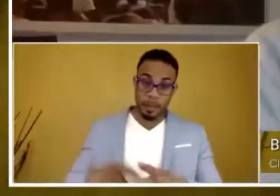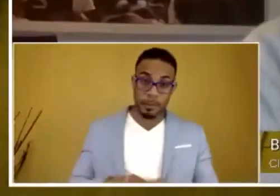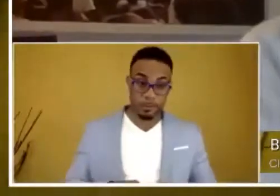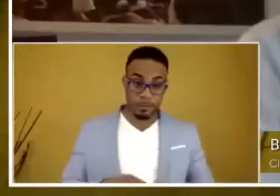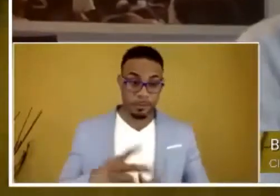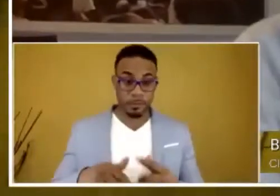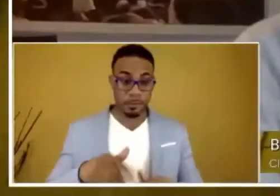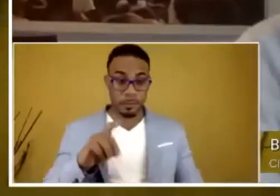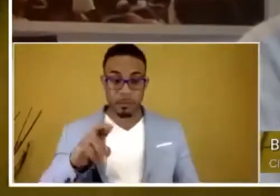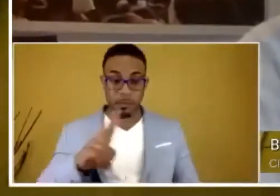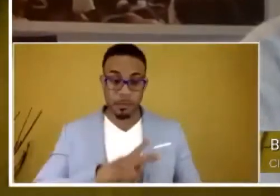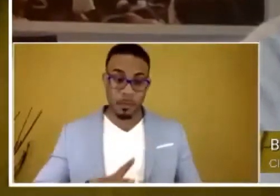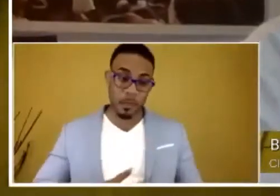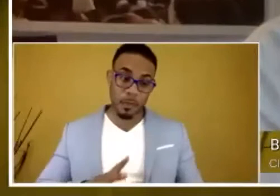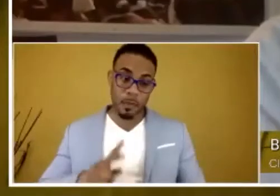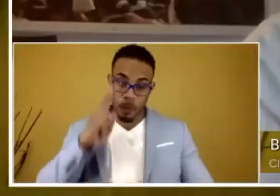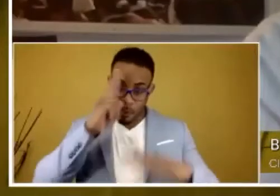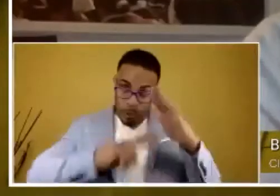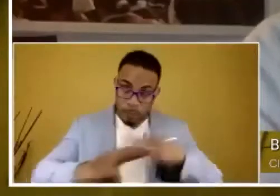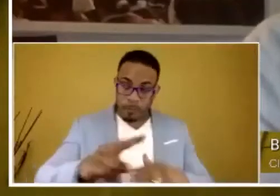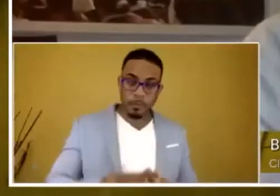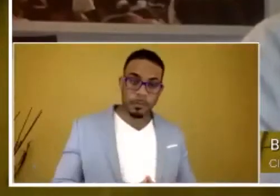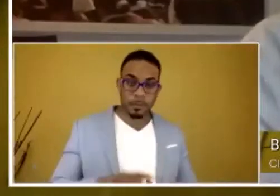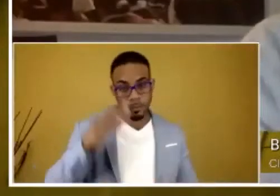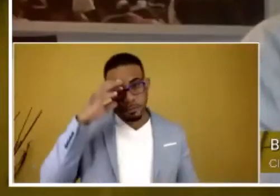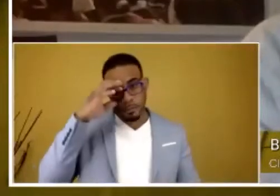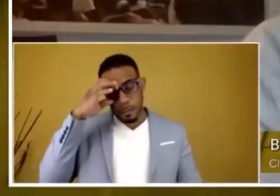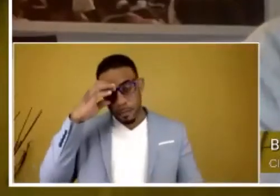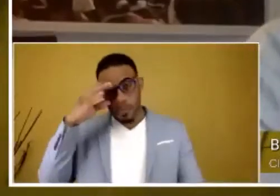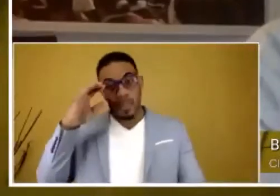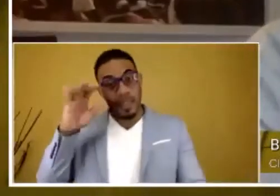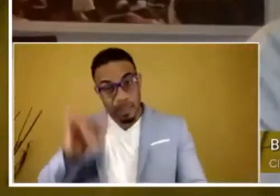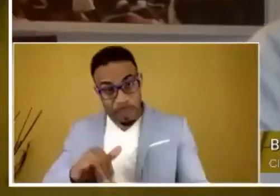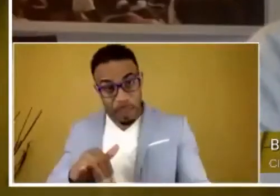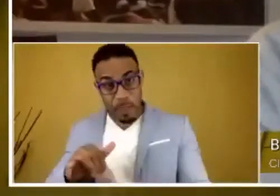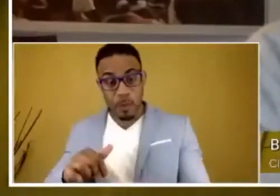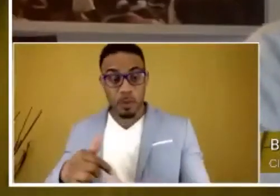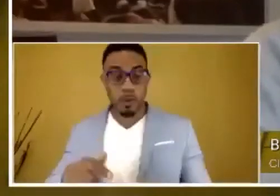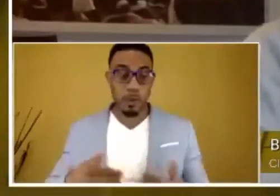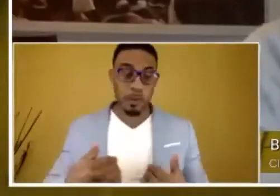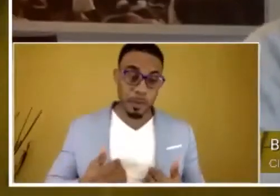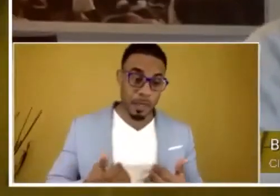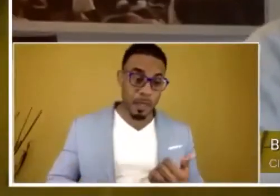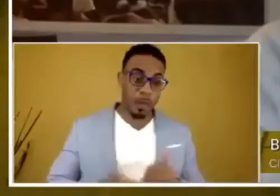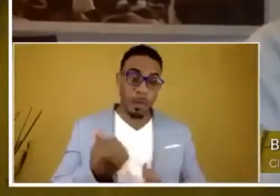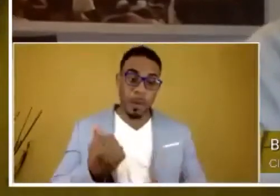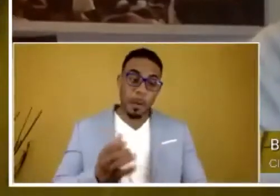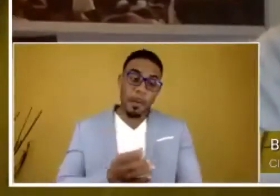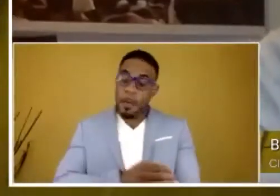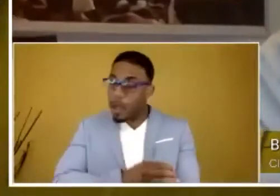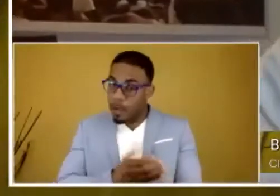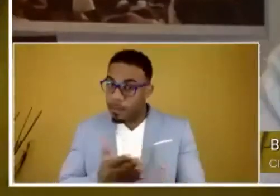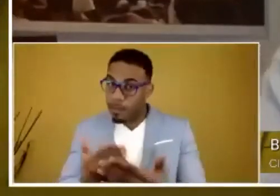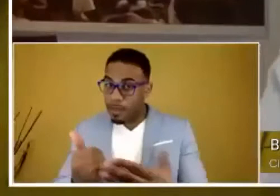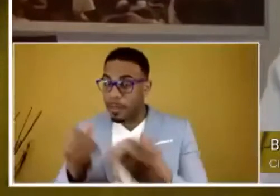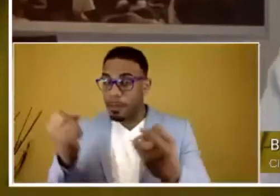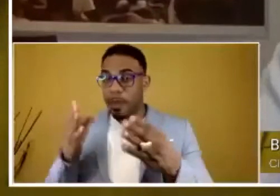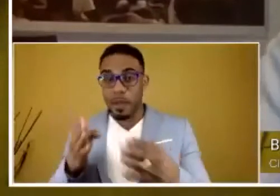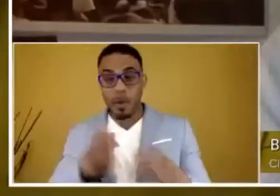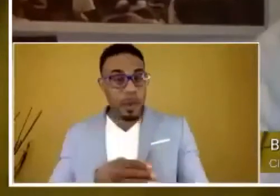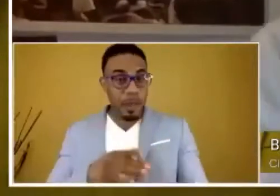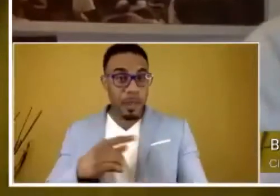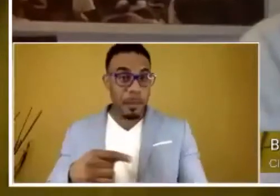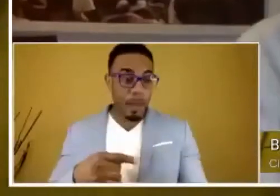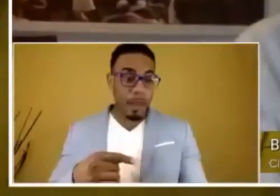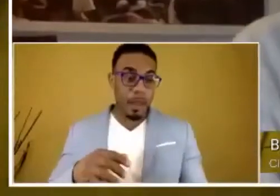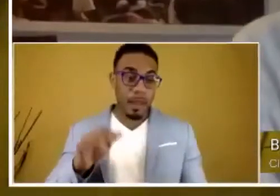Dr. King foresaw. That said, to me, the most powerful thing in many ways about